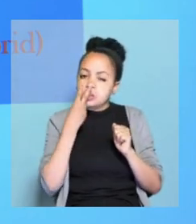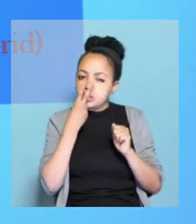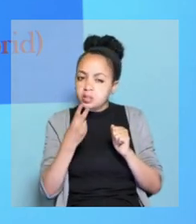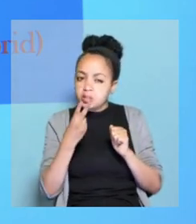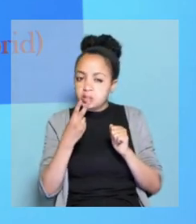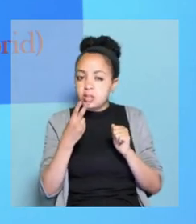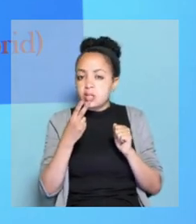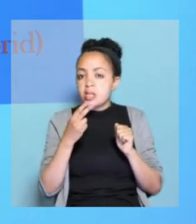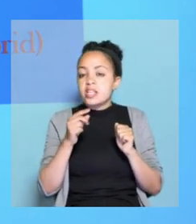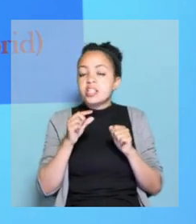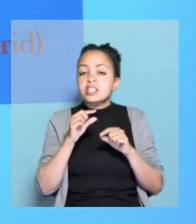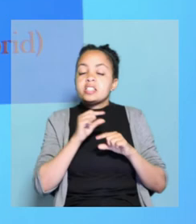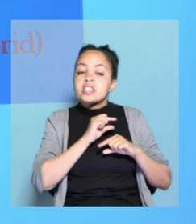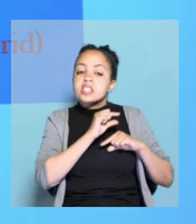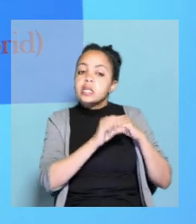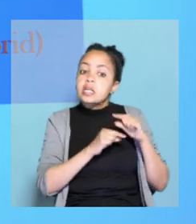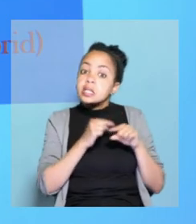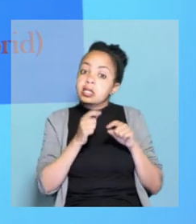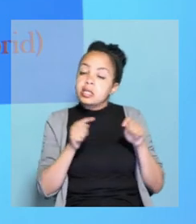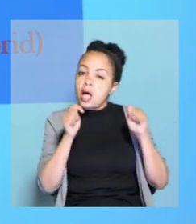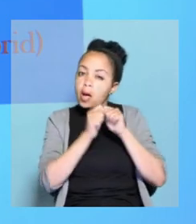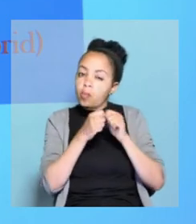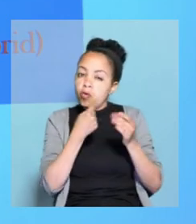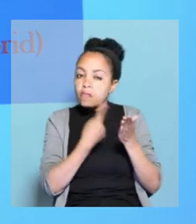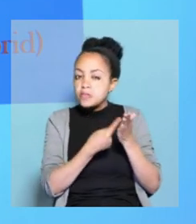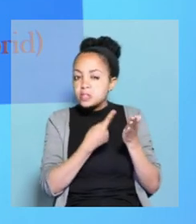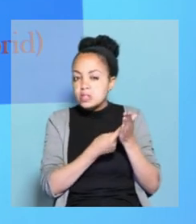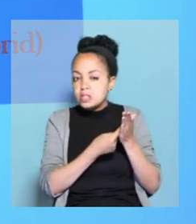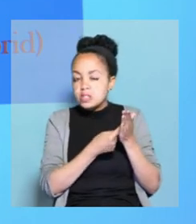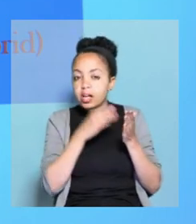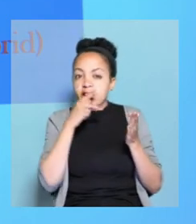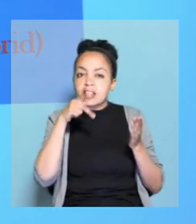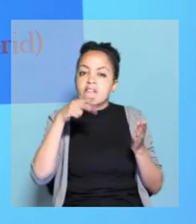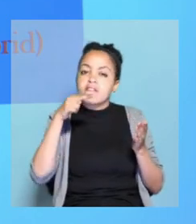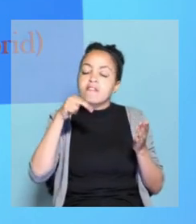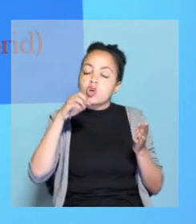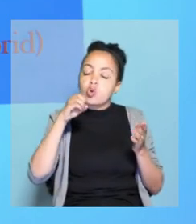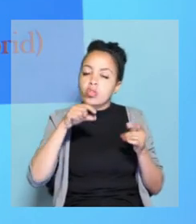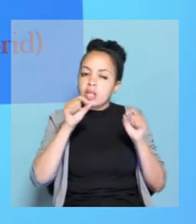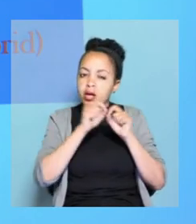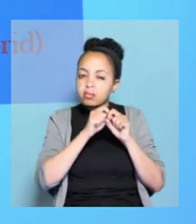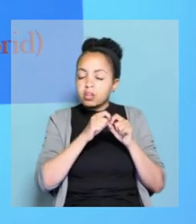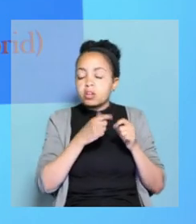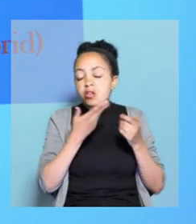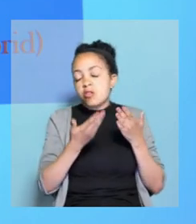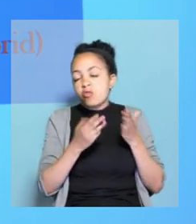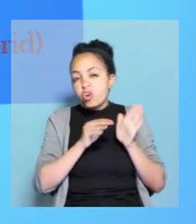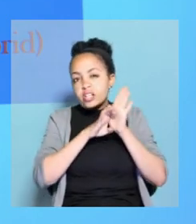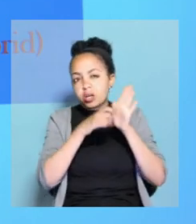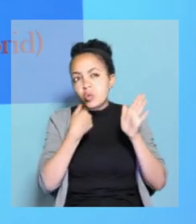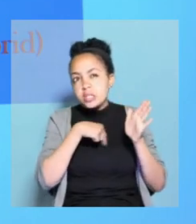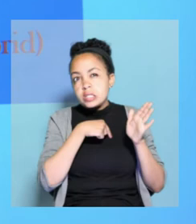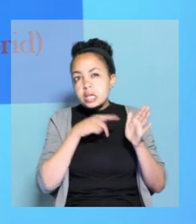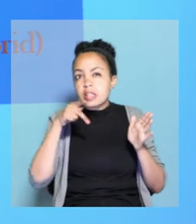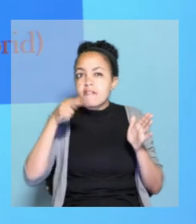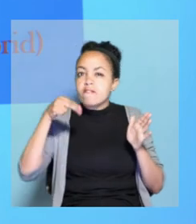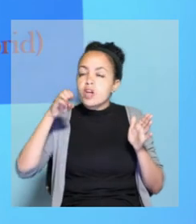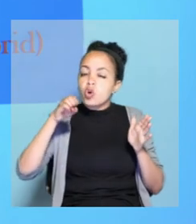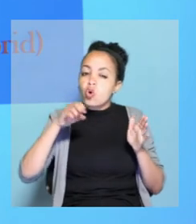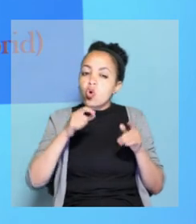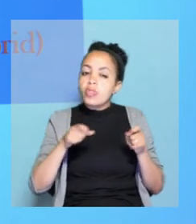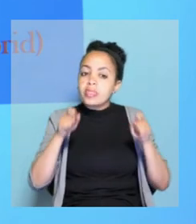the phenotype and the genotype of this cross. For example, when we say phenotype,